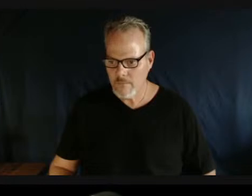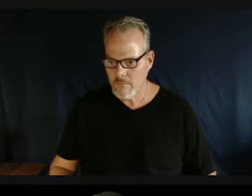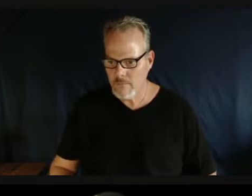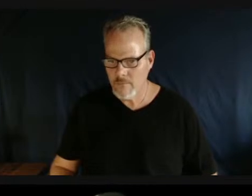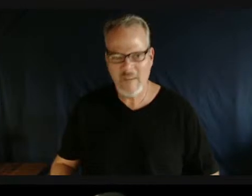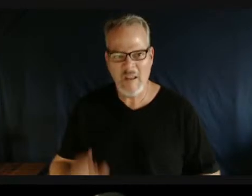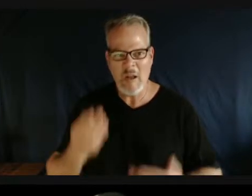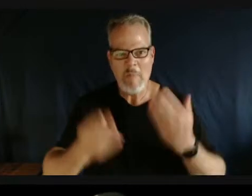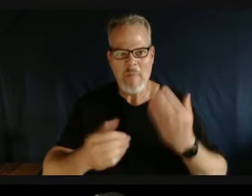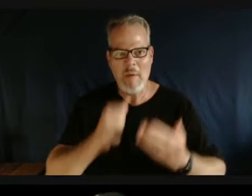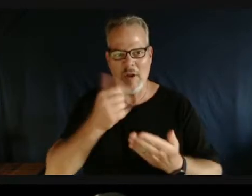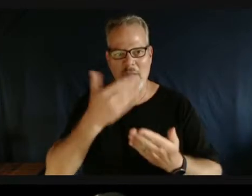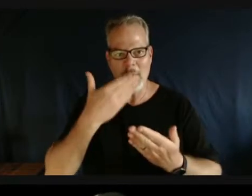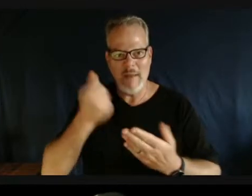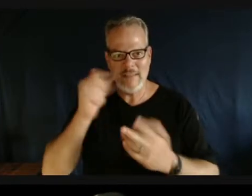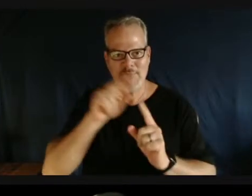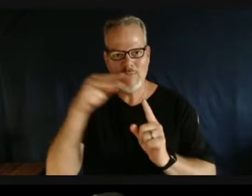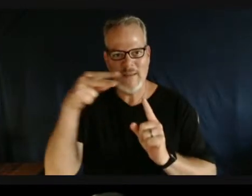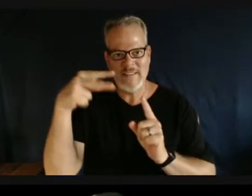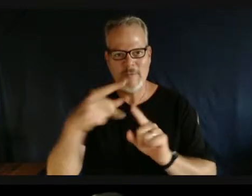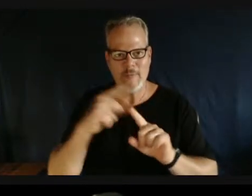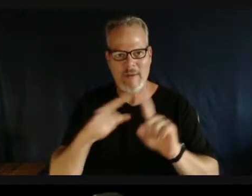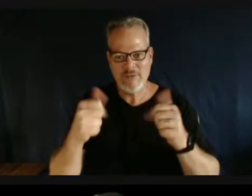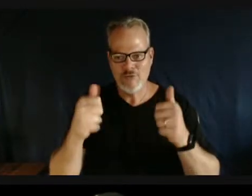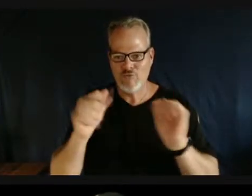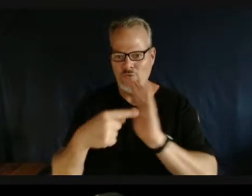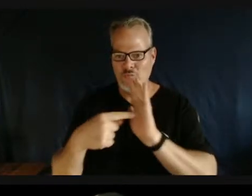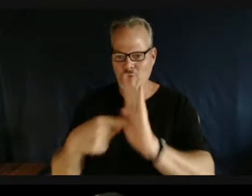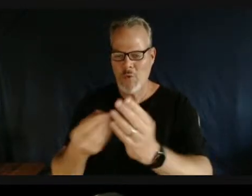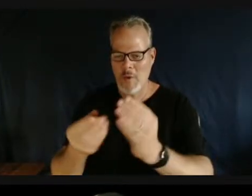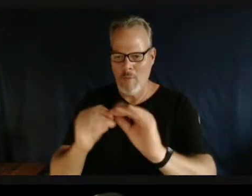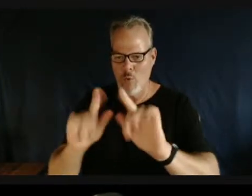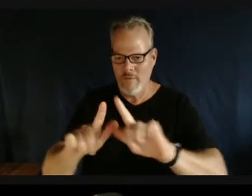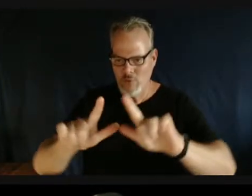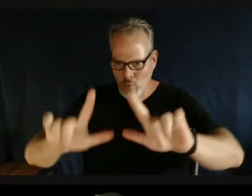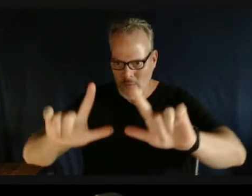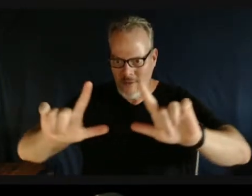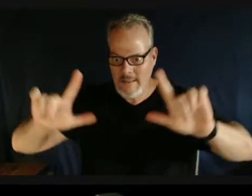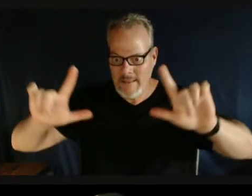can find where they had it more zoomed in.